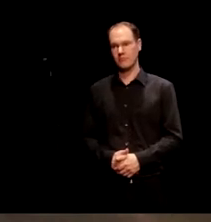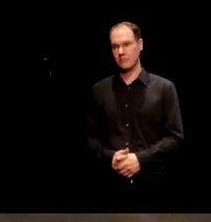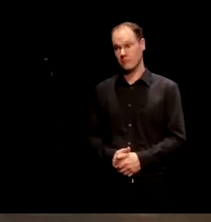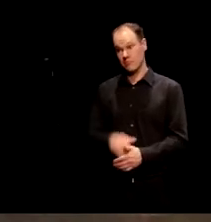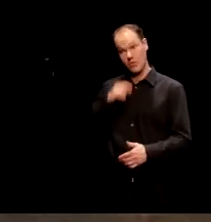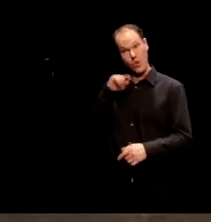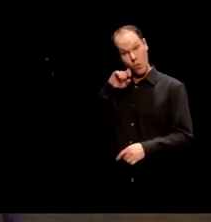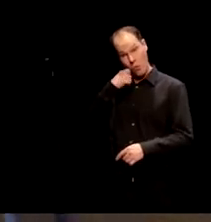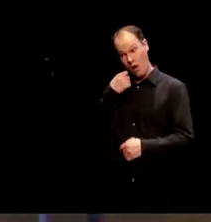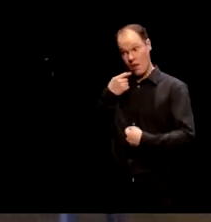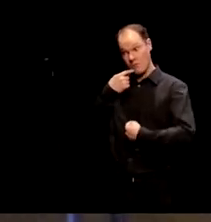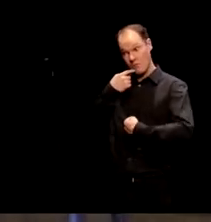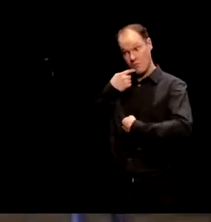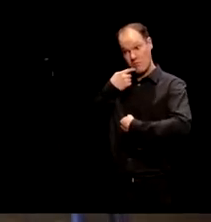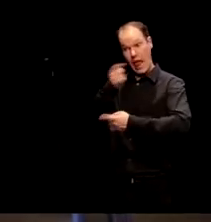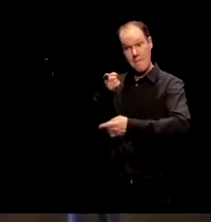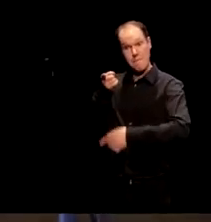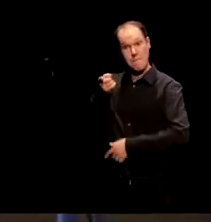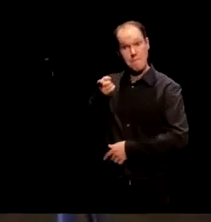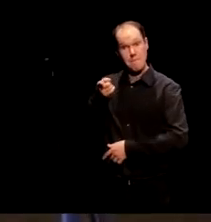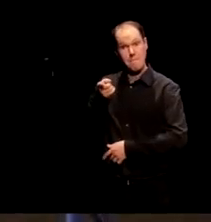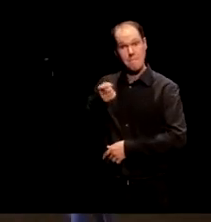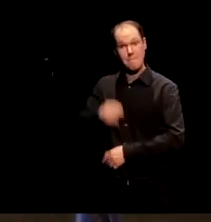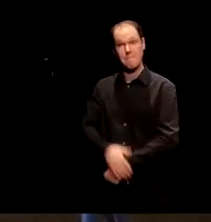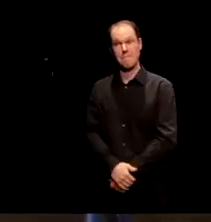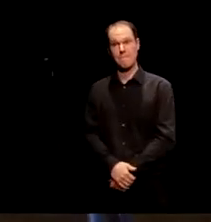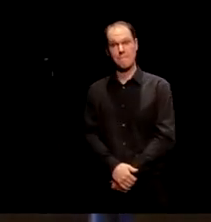Are you going to tell him what has happened?